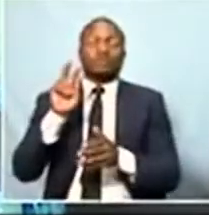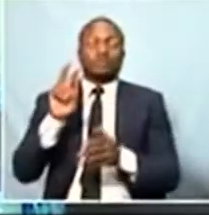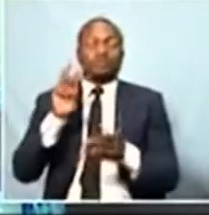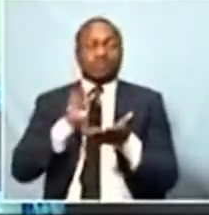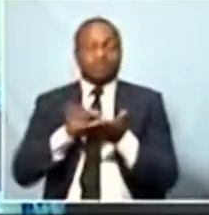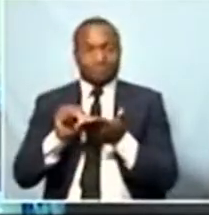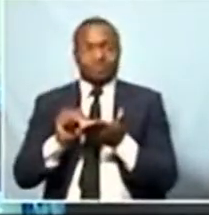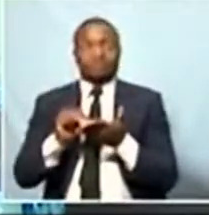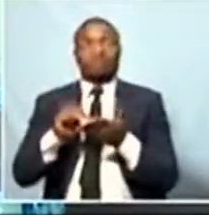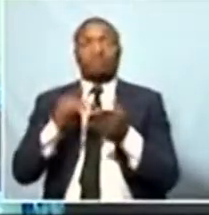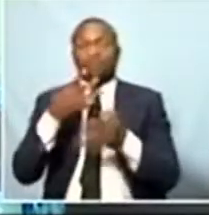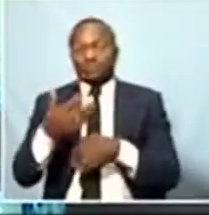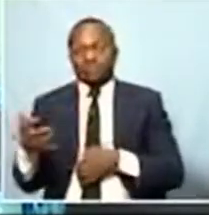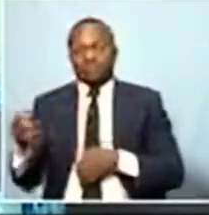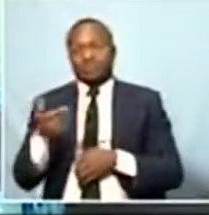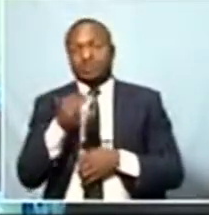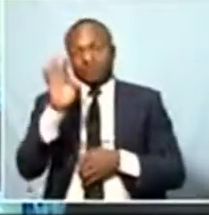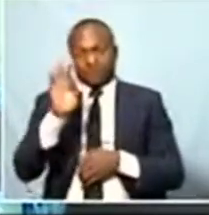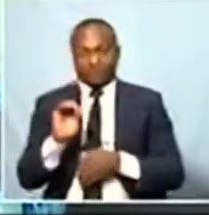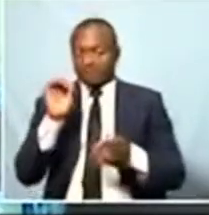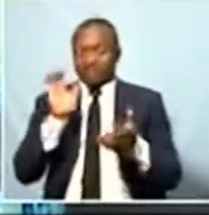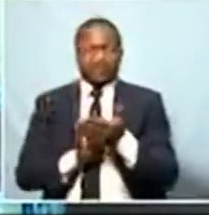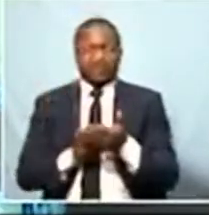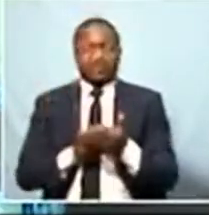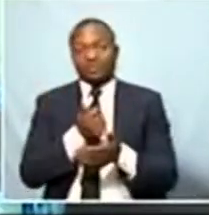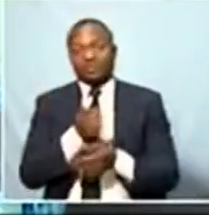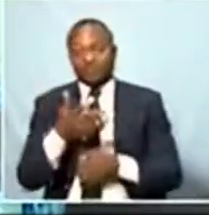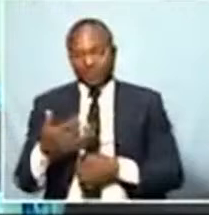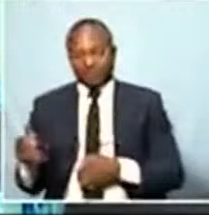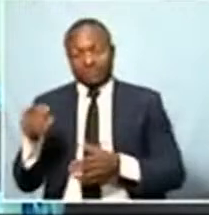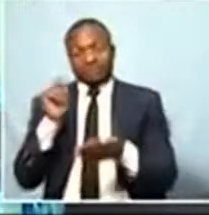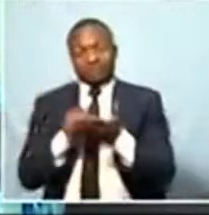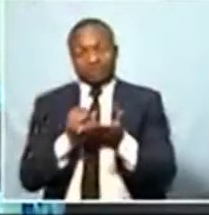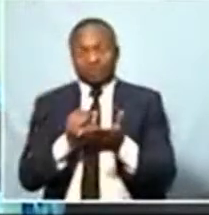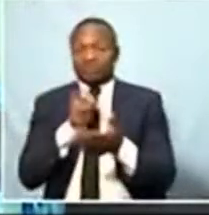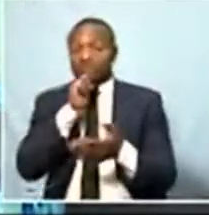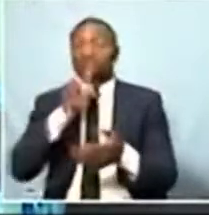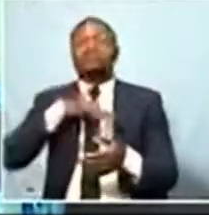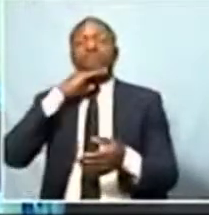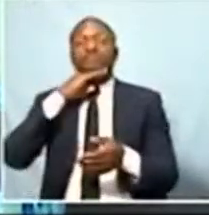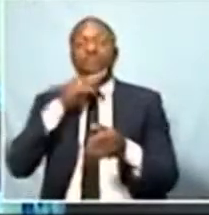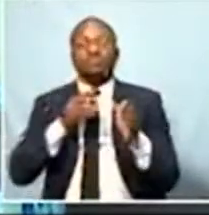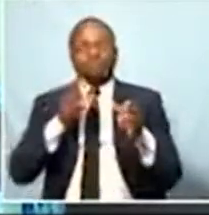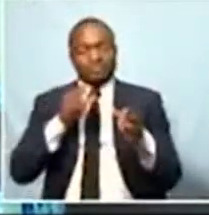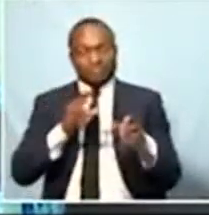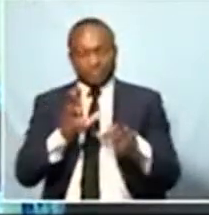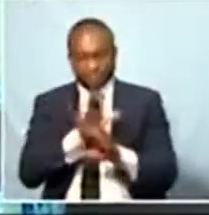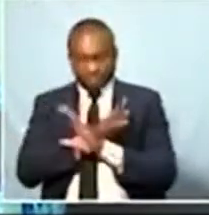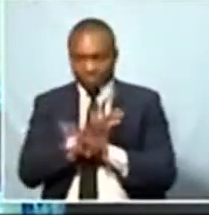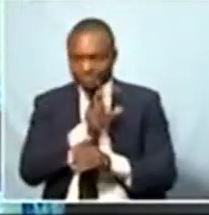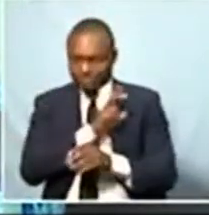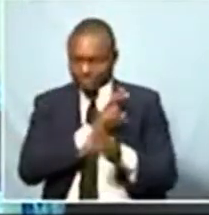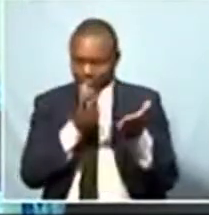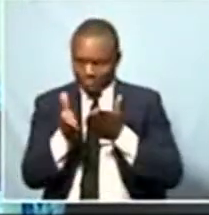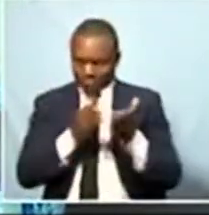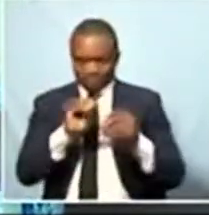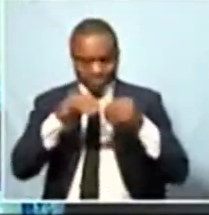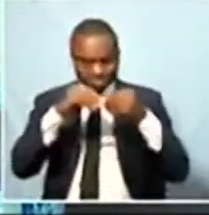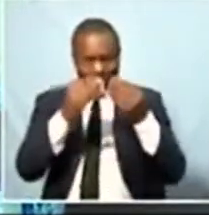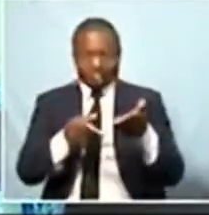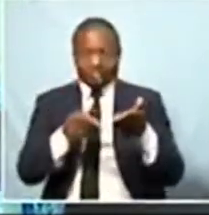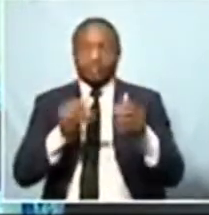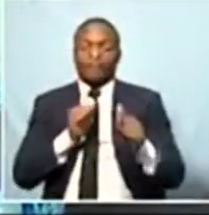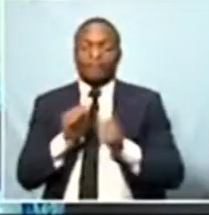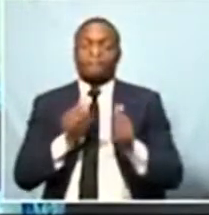and 90,000 for outstanding liabilities. This allocation is adequate for the Zambia Police Service Commission to effectively and efficiently provide